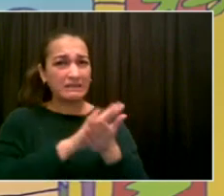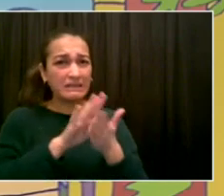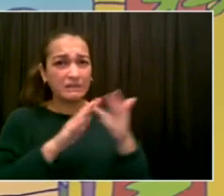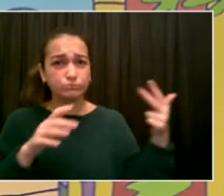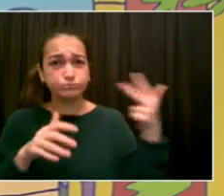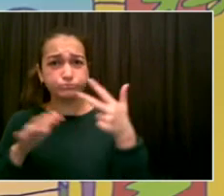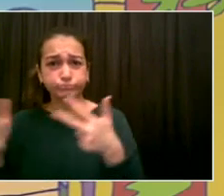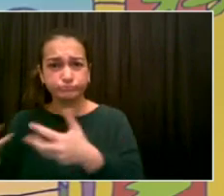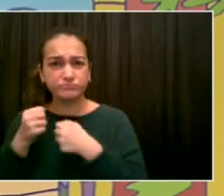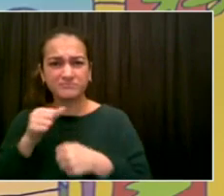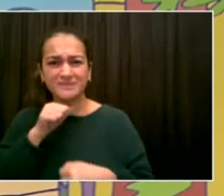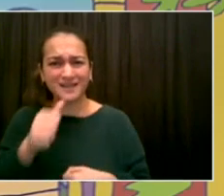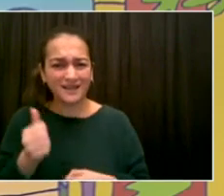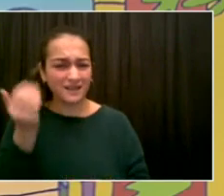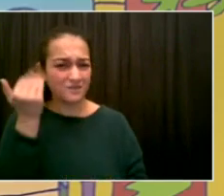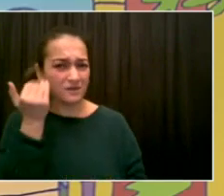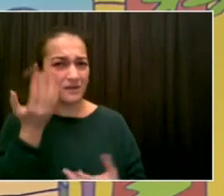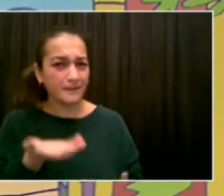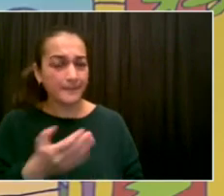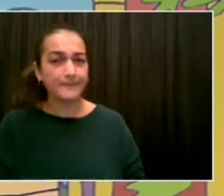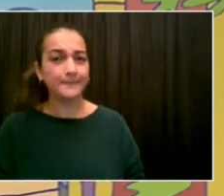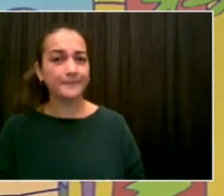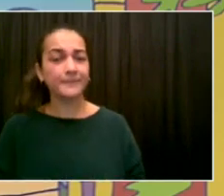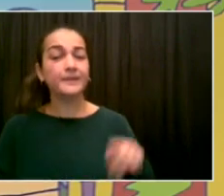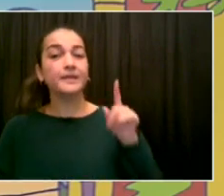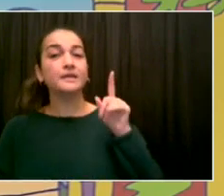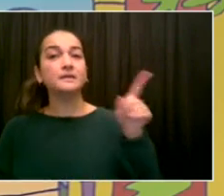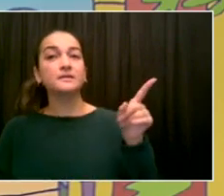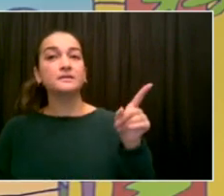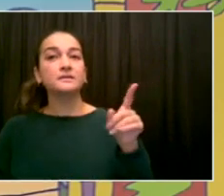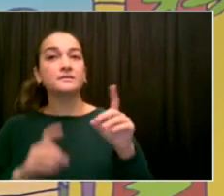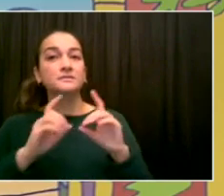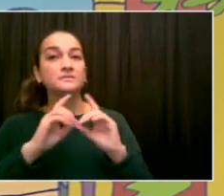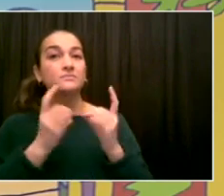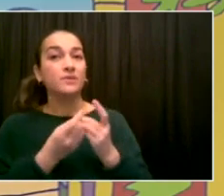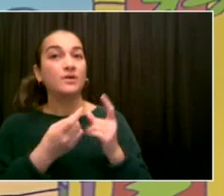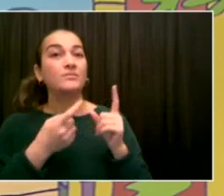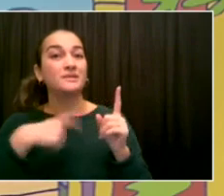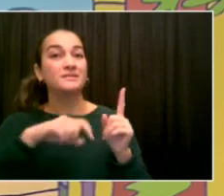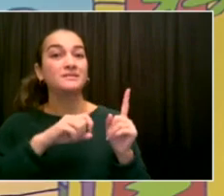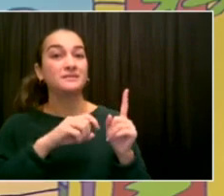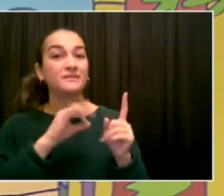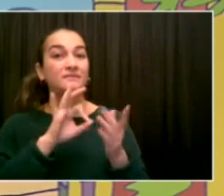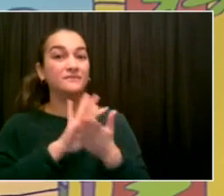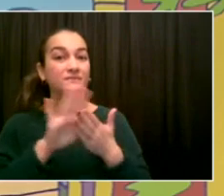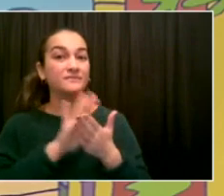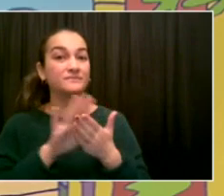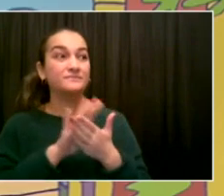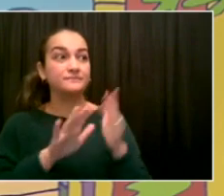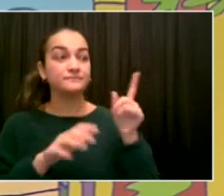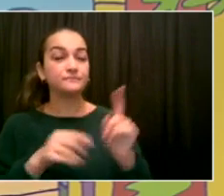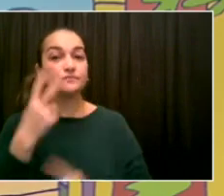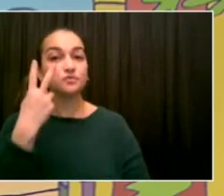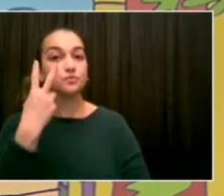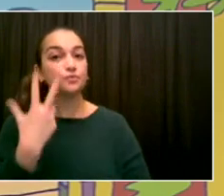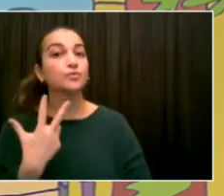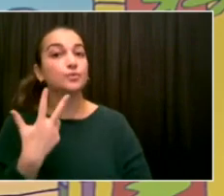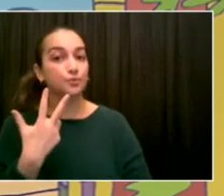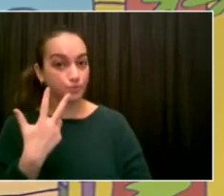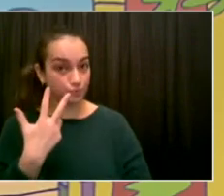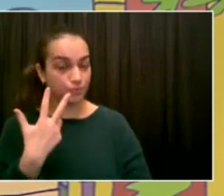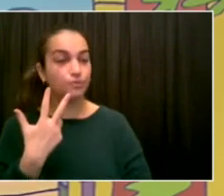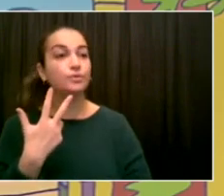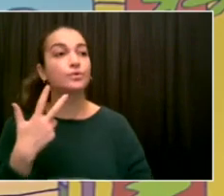have to do with the vaccine mandate, because last week they had a normal pickup. This week they did not. How is the